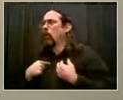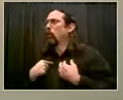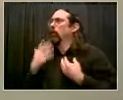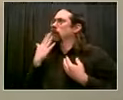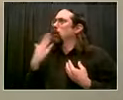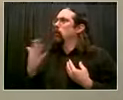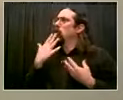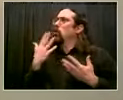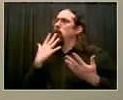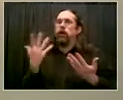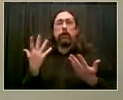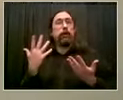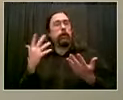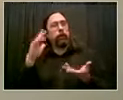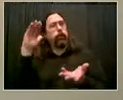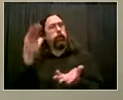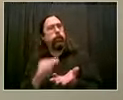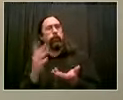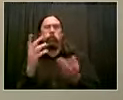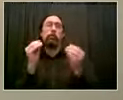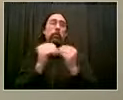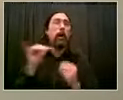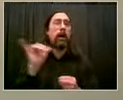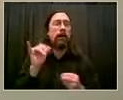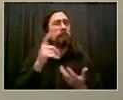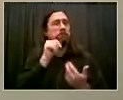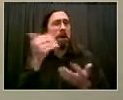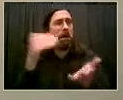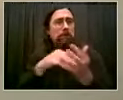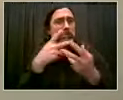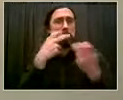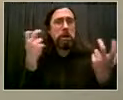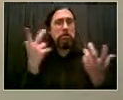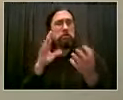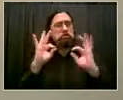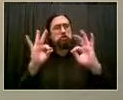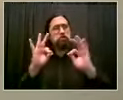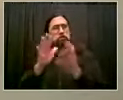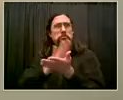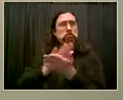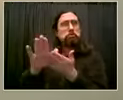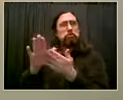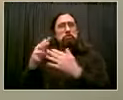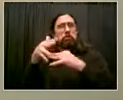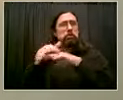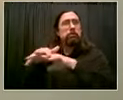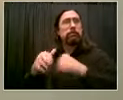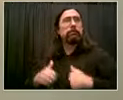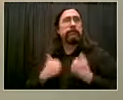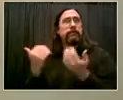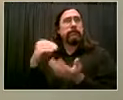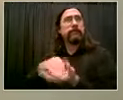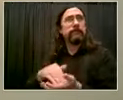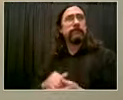And I just want to say, you know, we're working with a team at Mock J of Marcos and Dana and Anna and Andy.